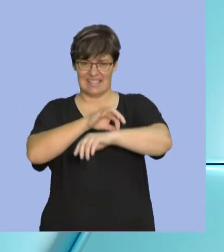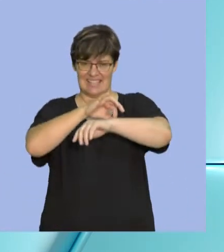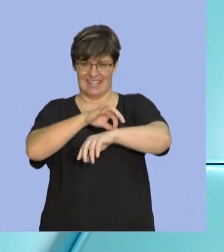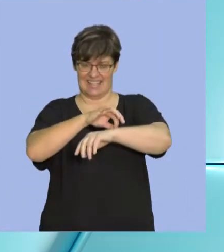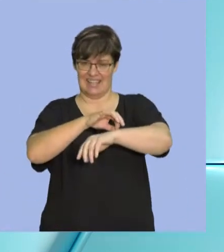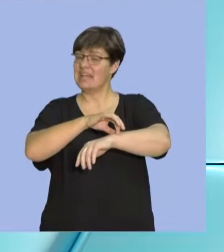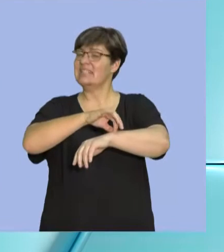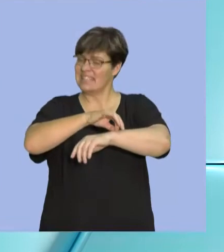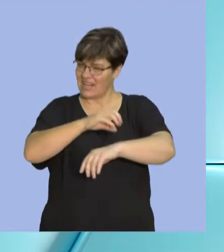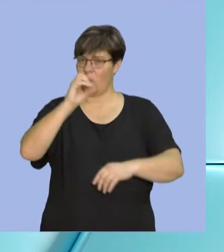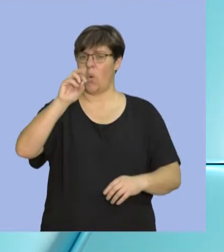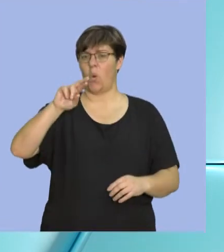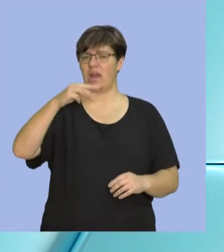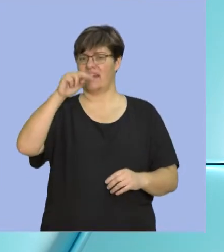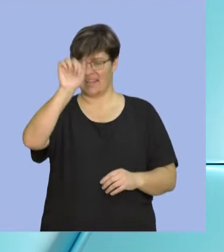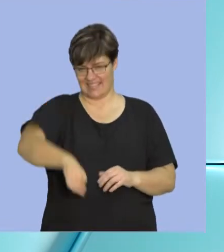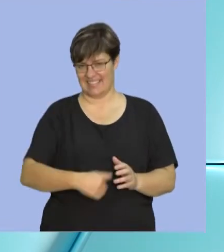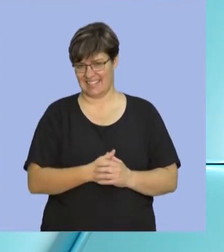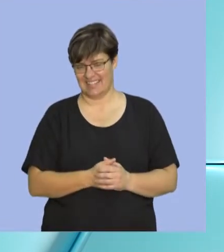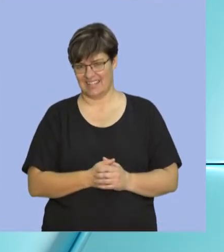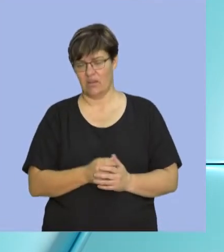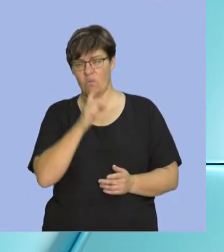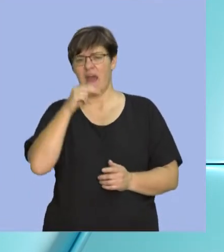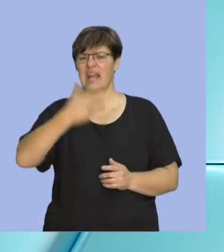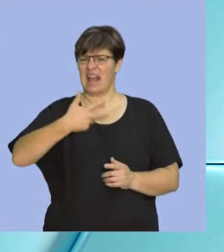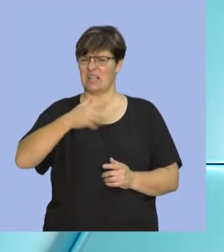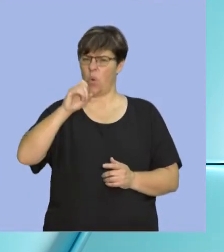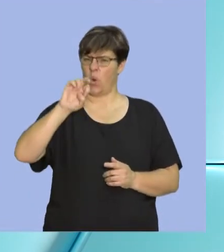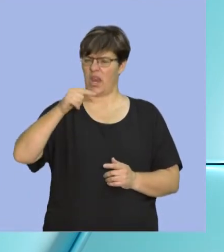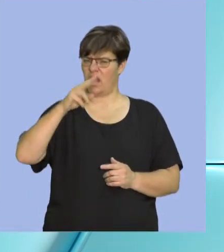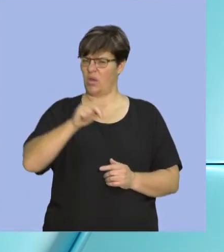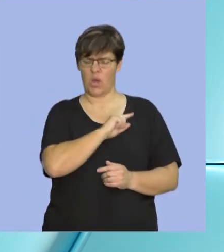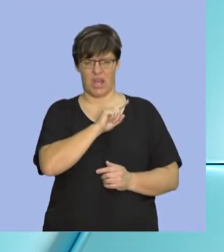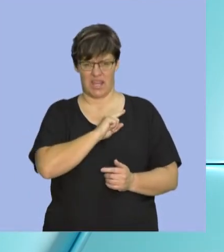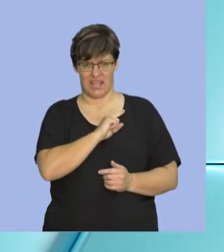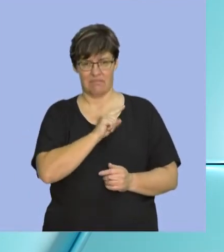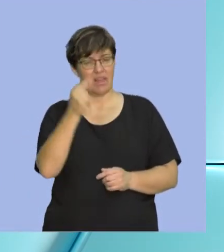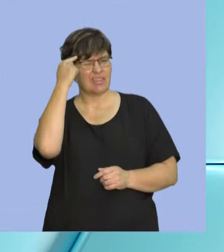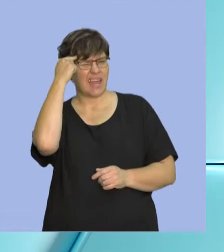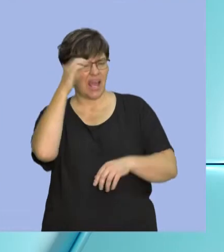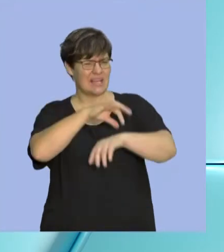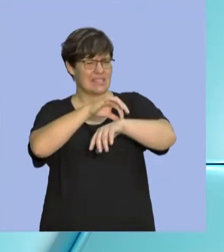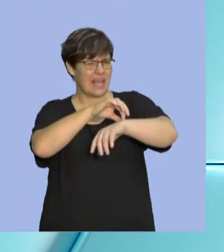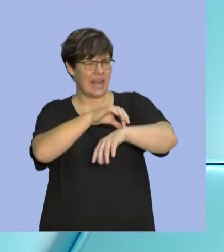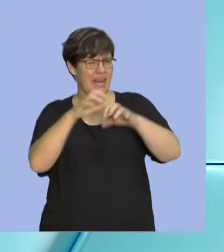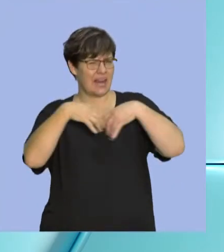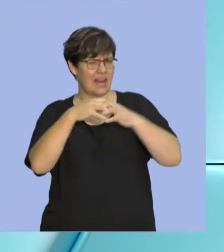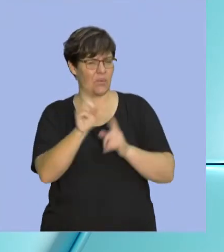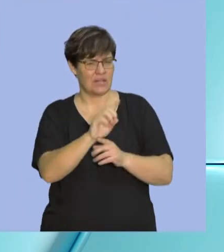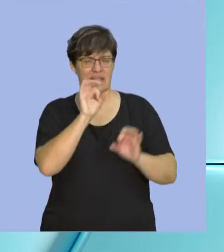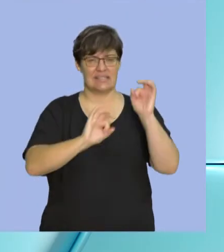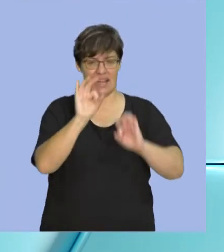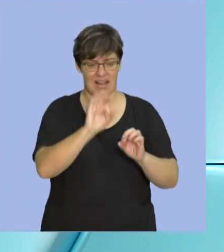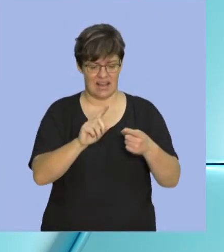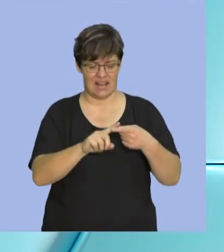organ. So if you think about why we classify it as an organ, think of what skin is made up of. It's made up of cells and